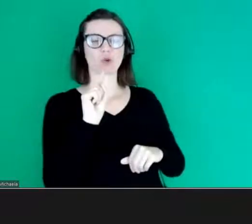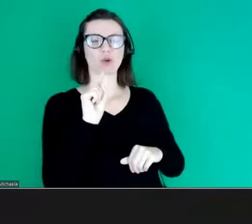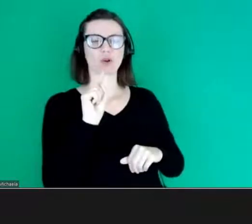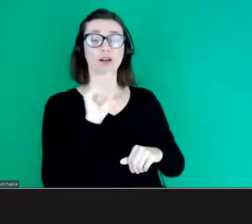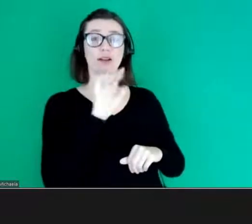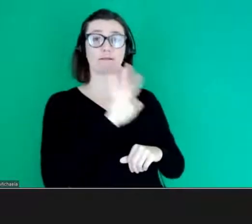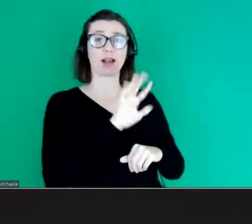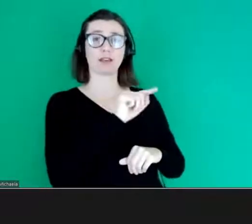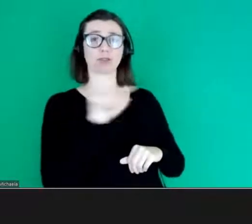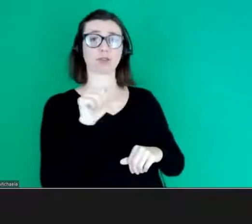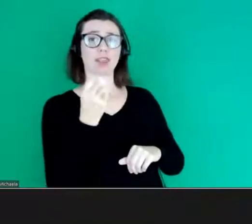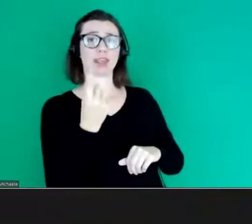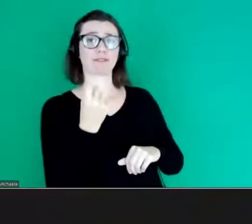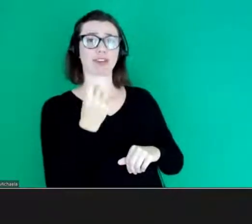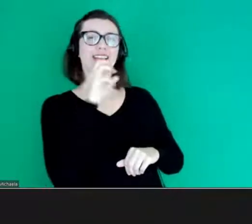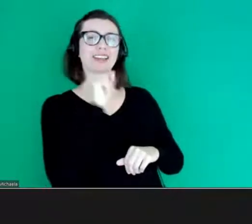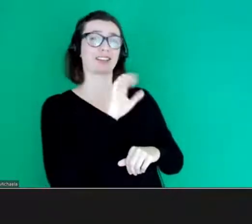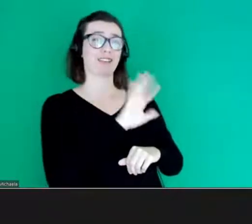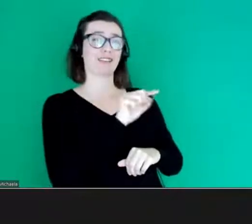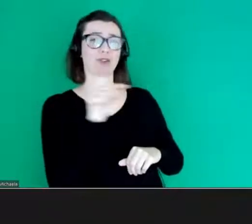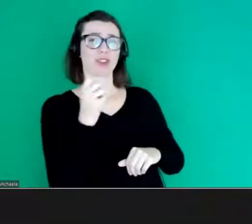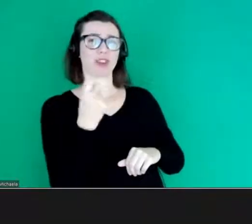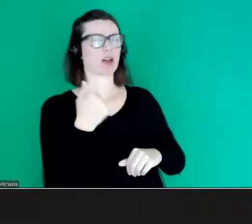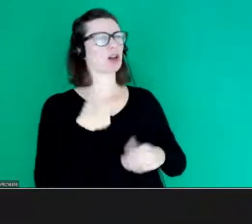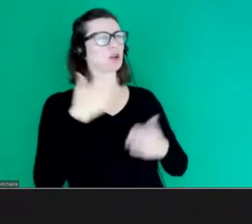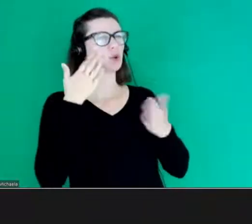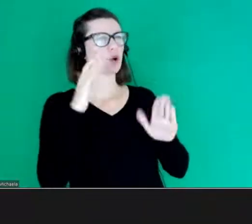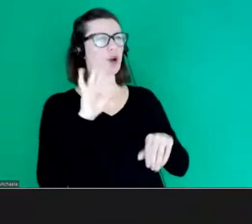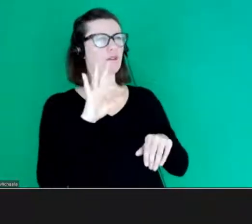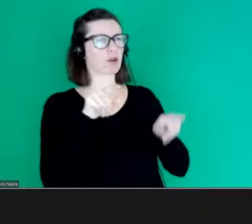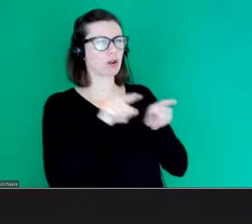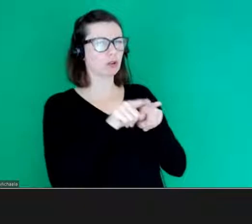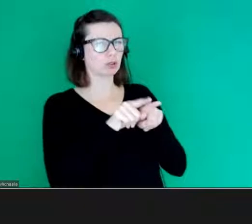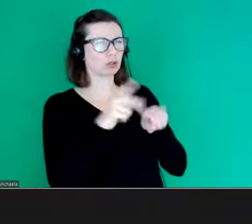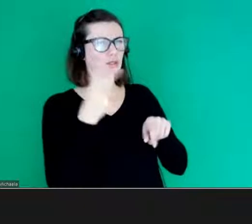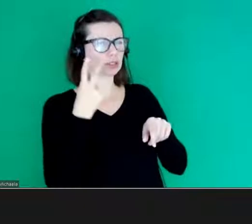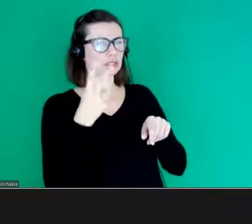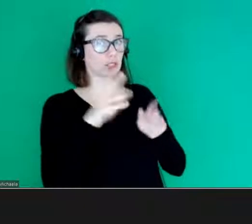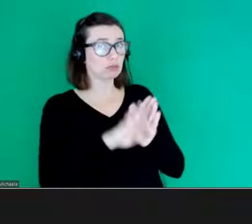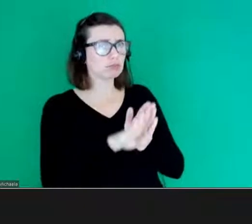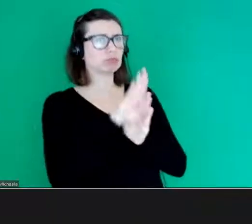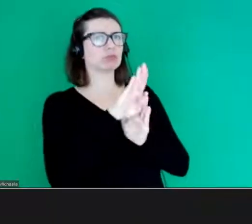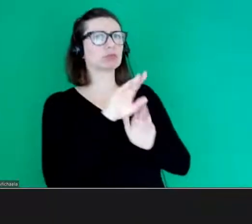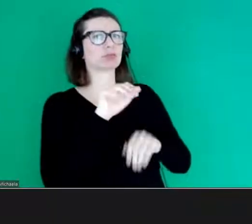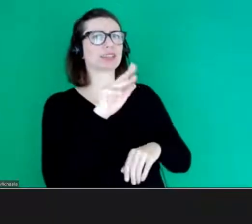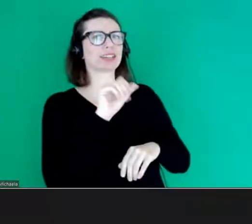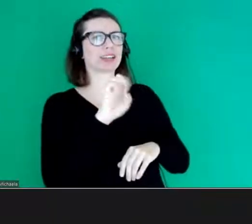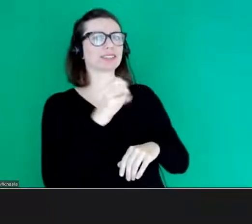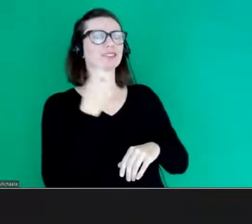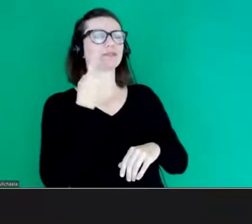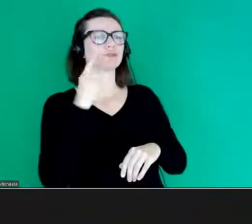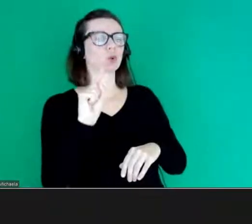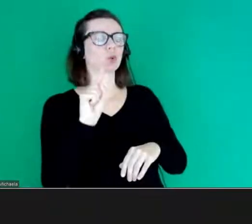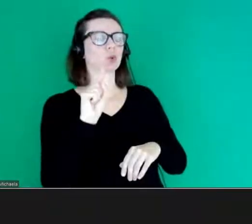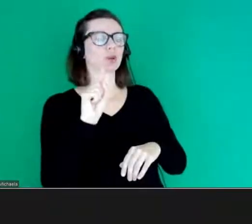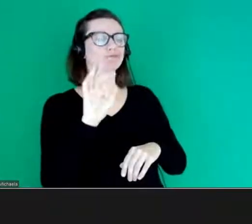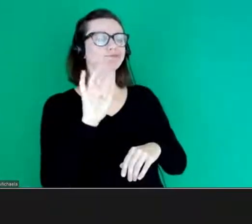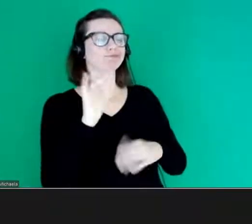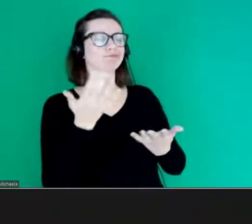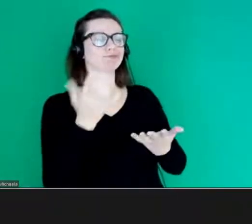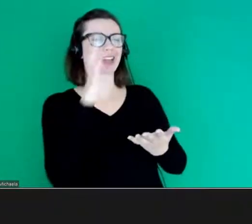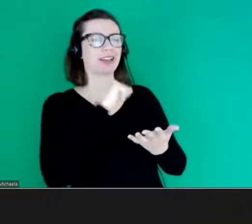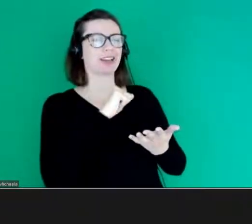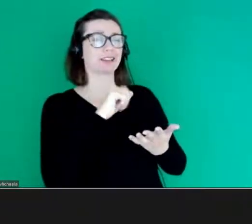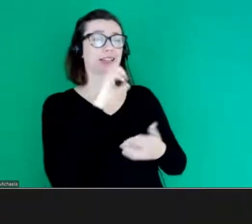to 11-year-olds. I don't know if we're seeing also any increase in cases for, I guess it would be 0